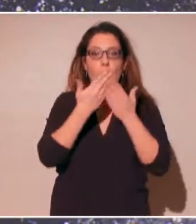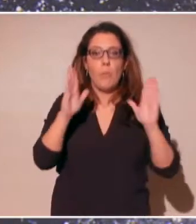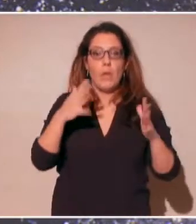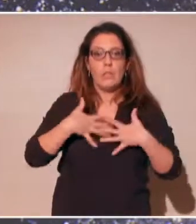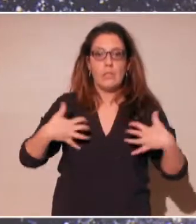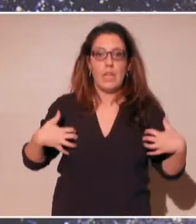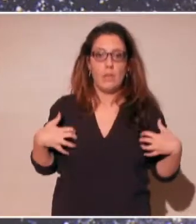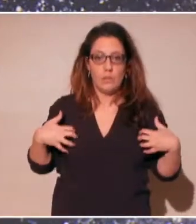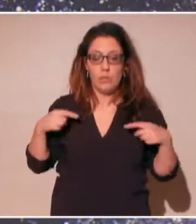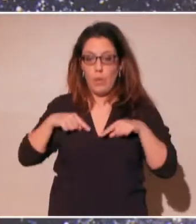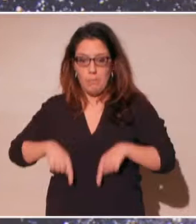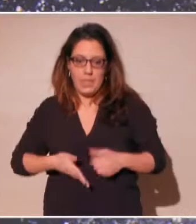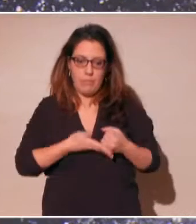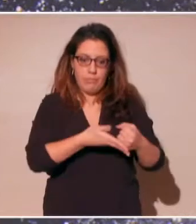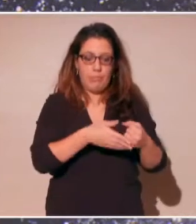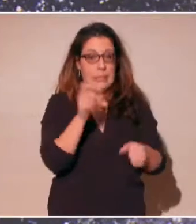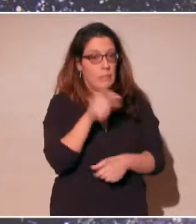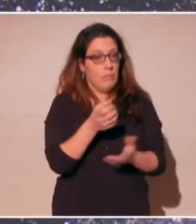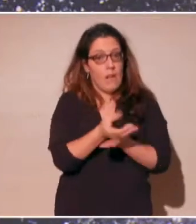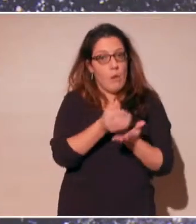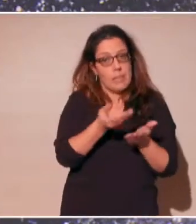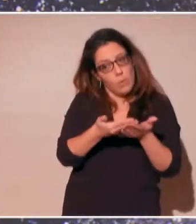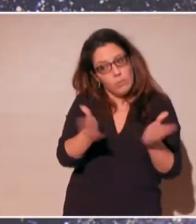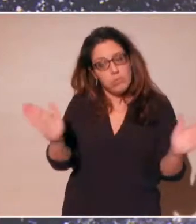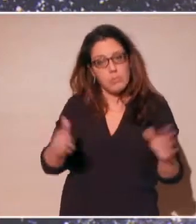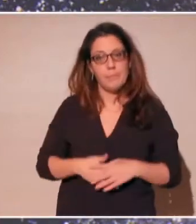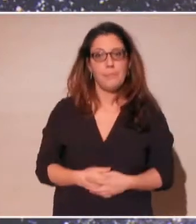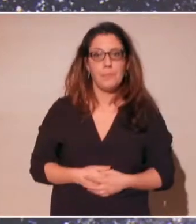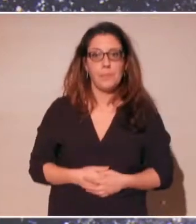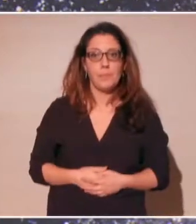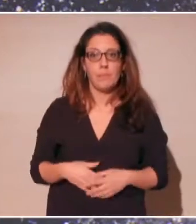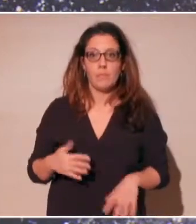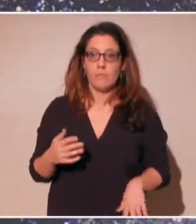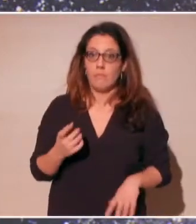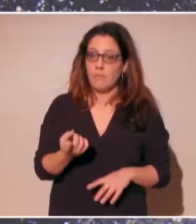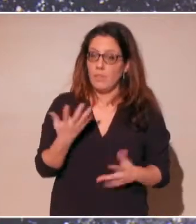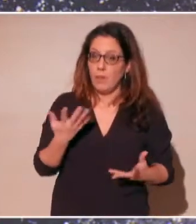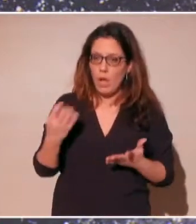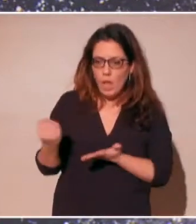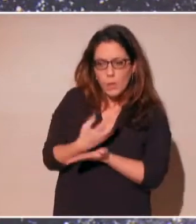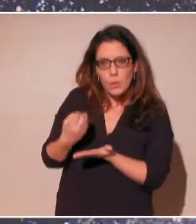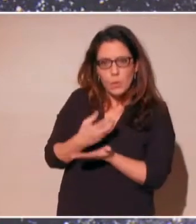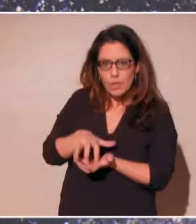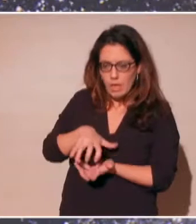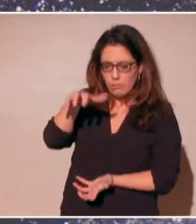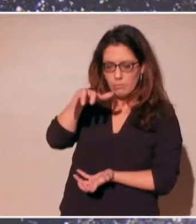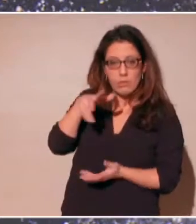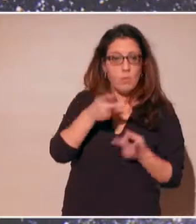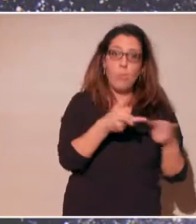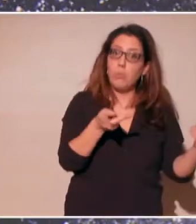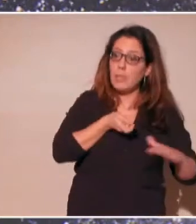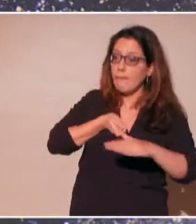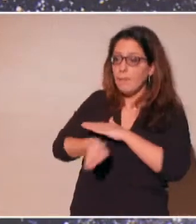government, also in transport, or anything that comes from the Open Science Program, which has been funded by the Minister, Frédéric